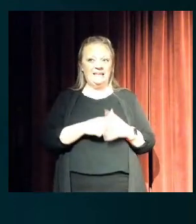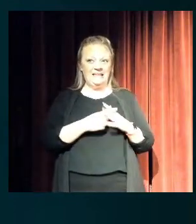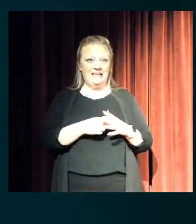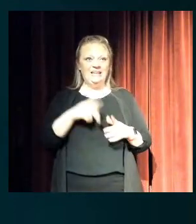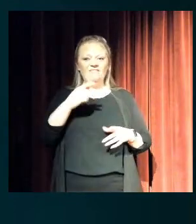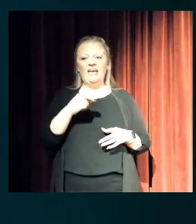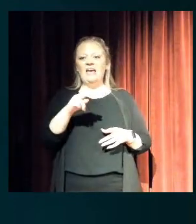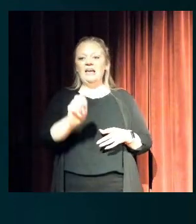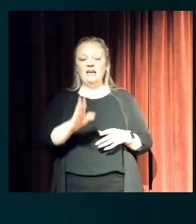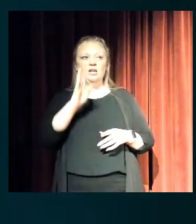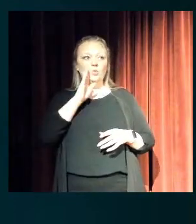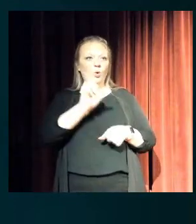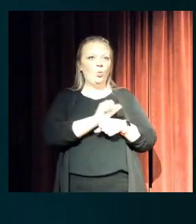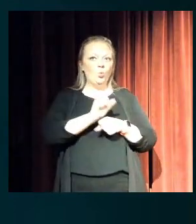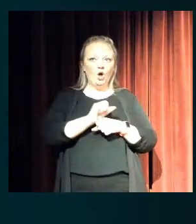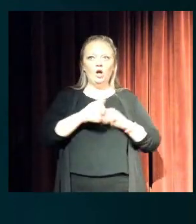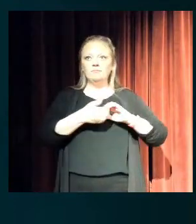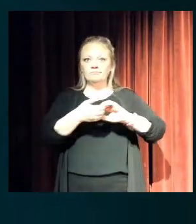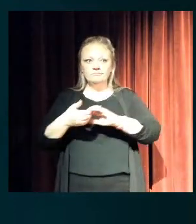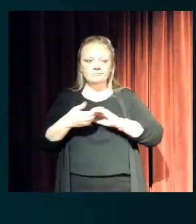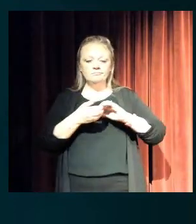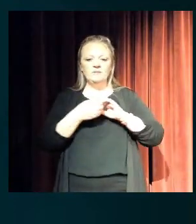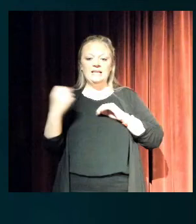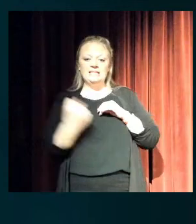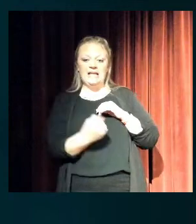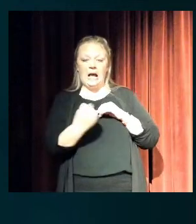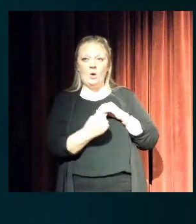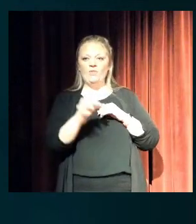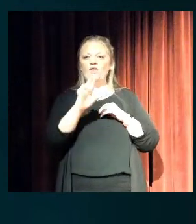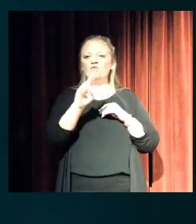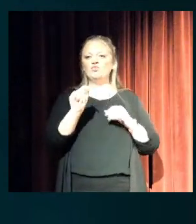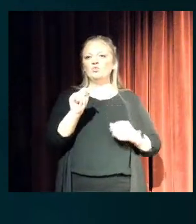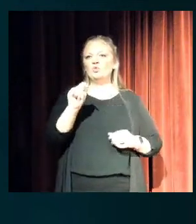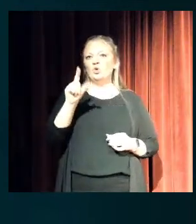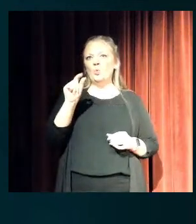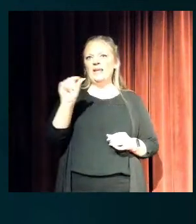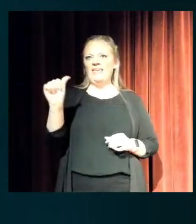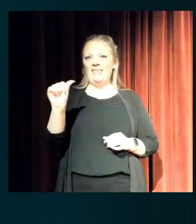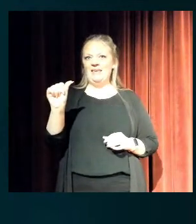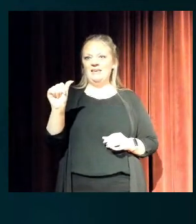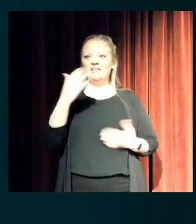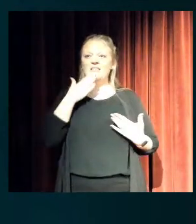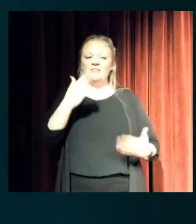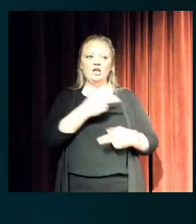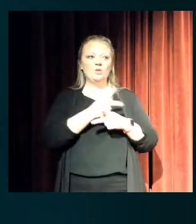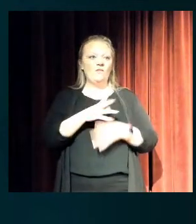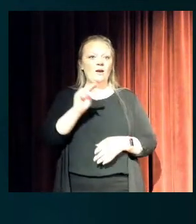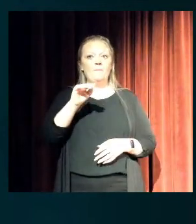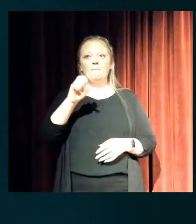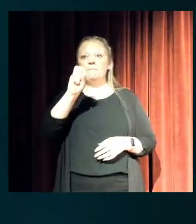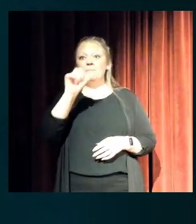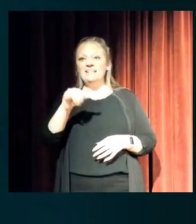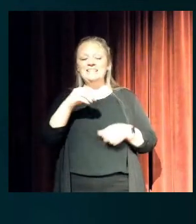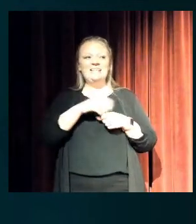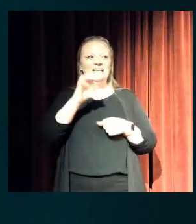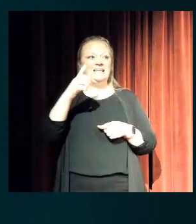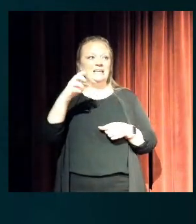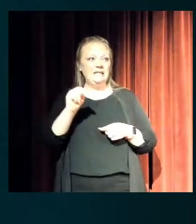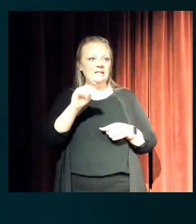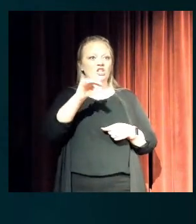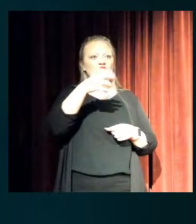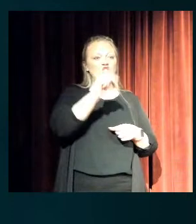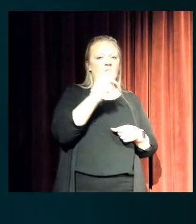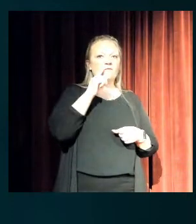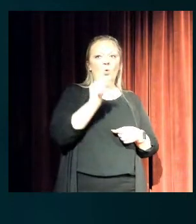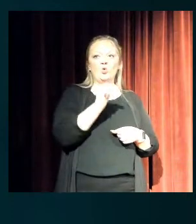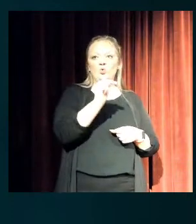outer ring municipalities in areas south of Route 28. I want to thank Supervisors Missy Hartman of Eden, John Tobia of